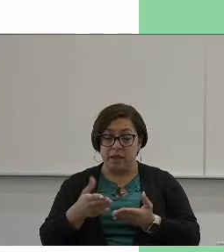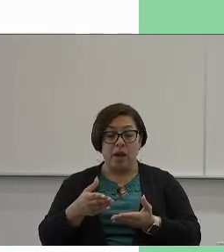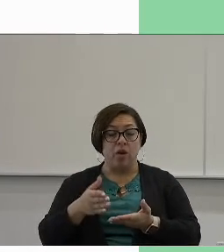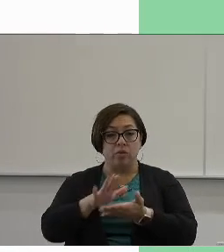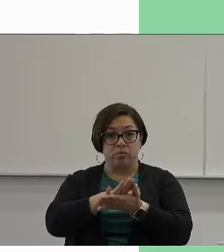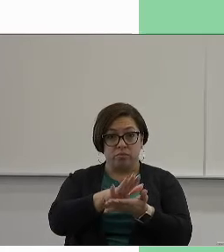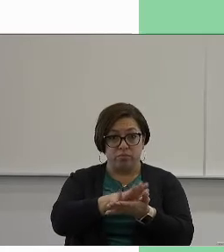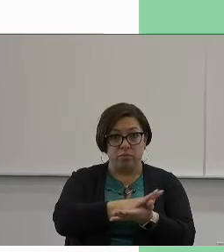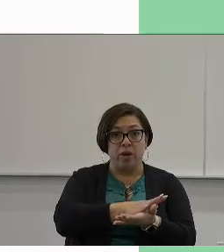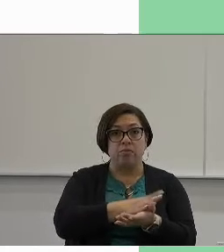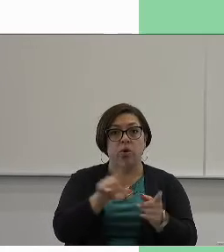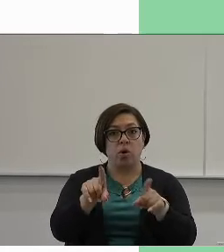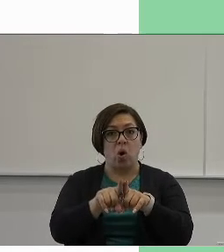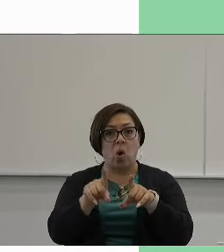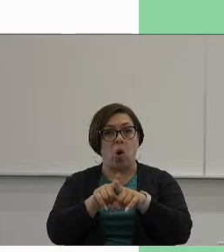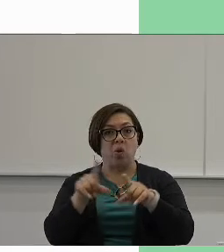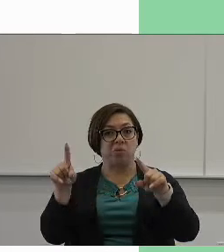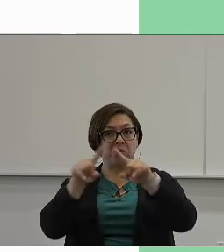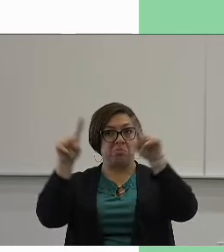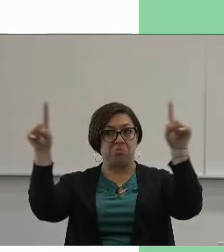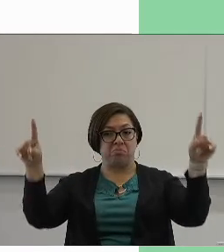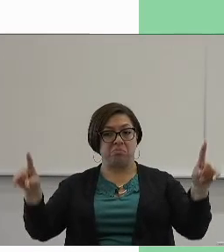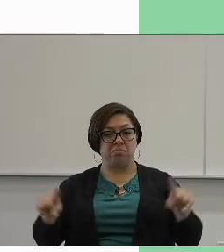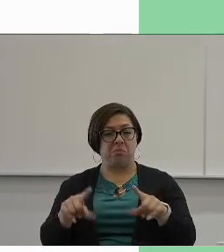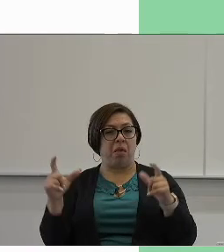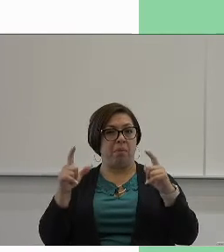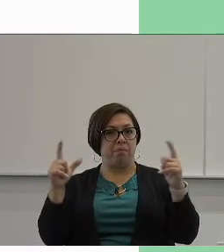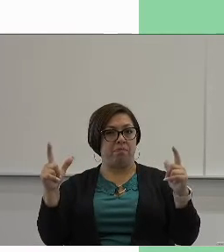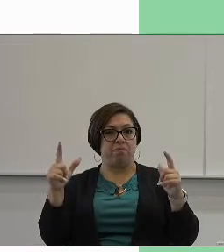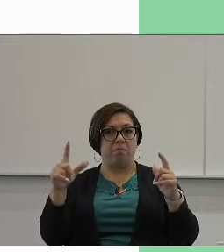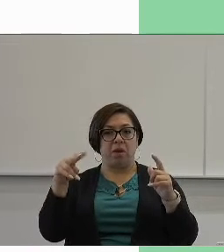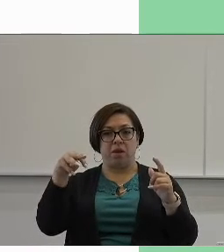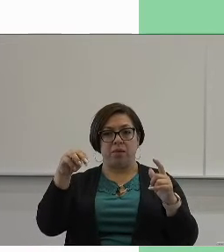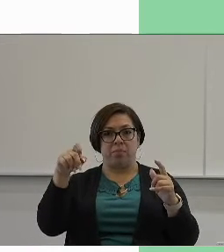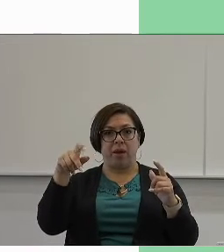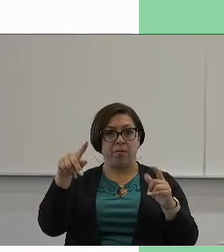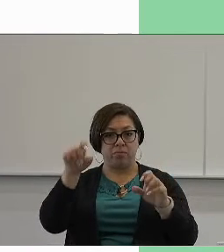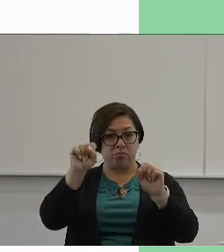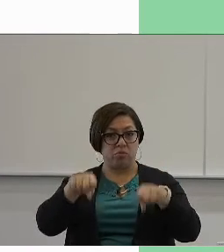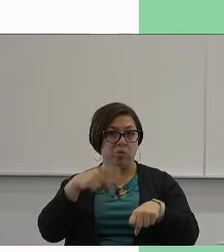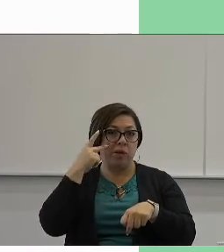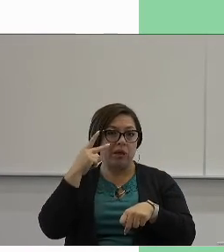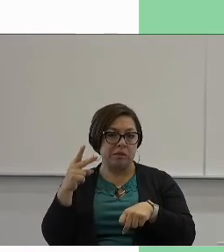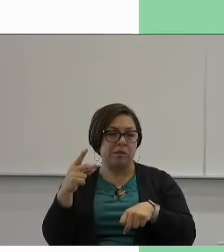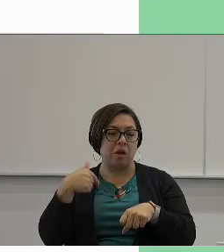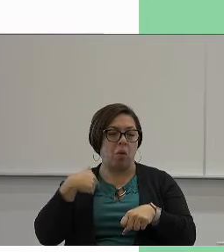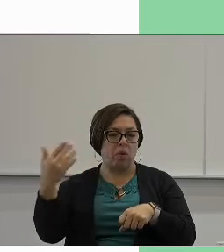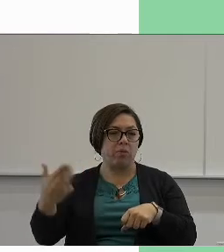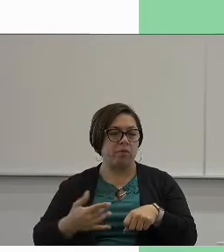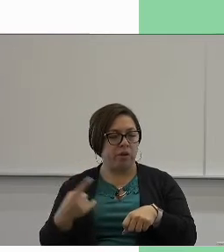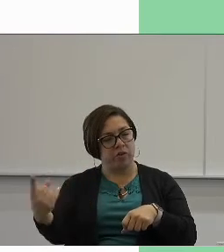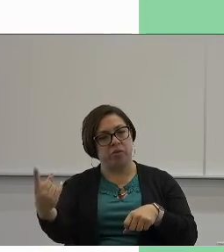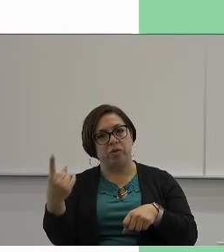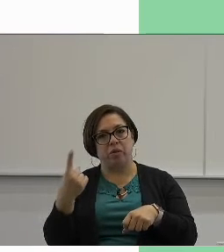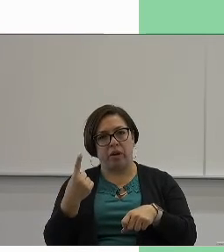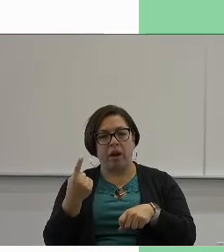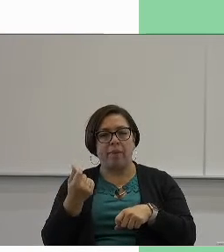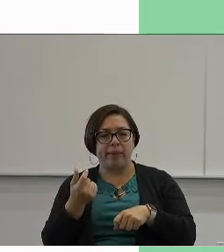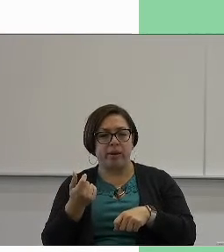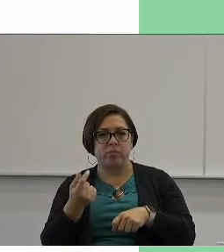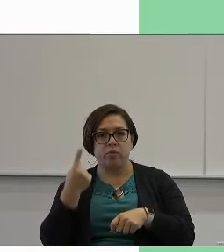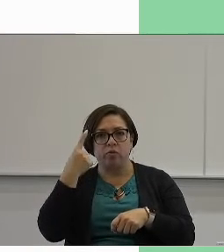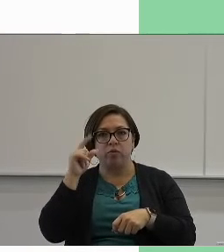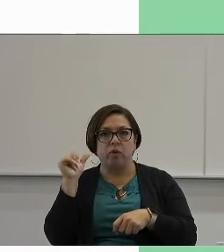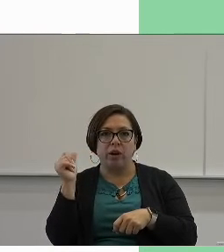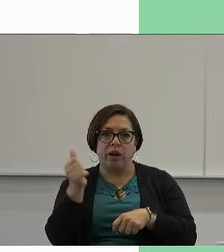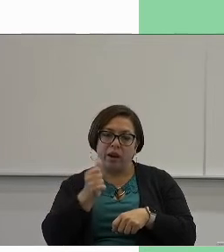on large maps here in the front for anyone who wants to come up and get a closer look. We'll invite you to do that here in a little while. For any members of the public